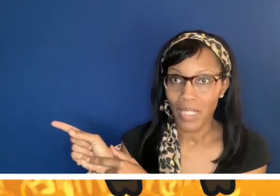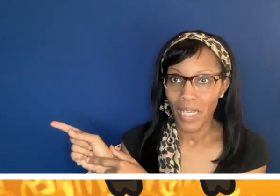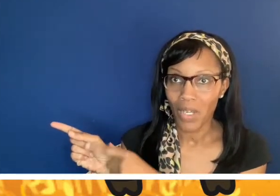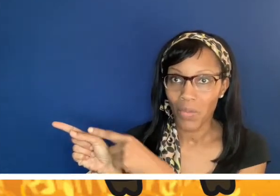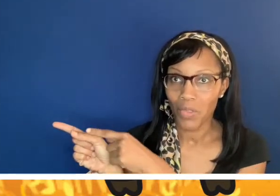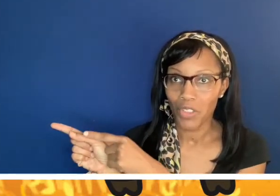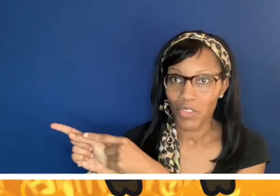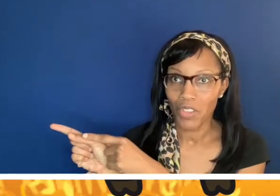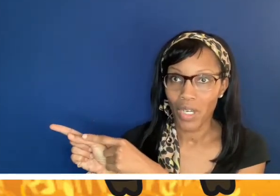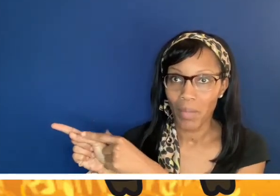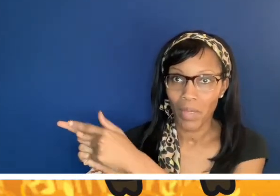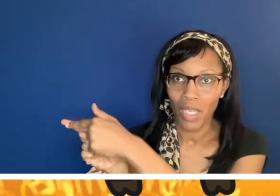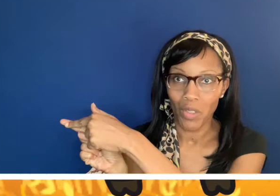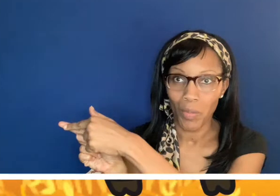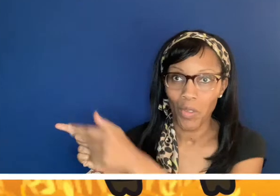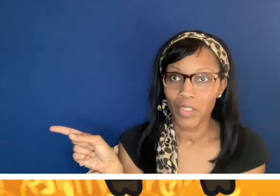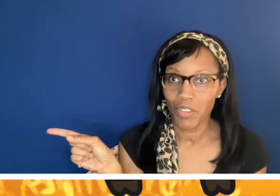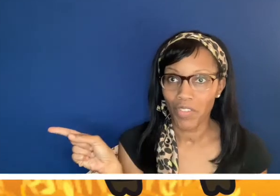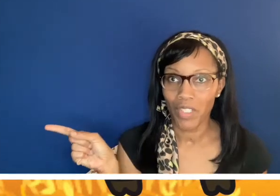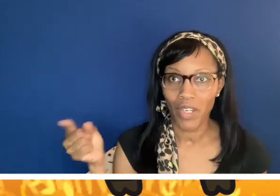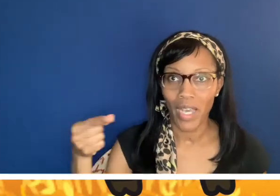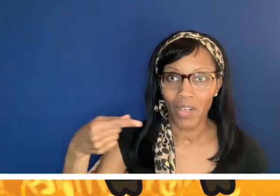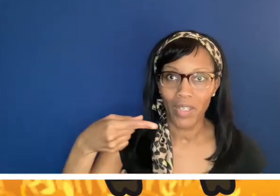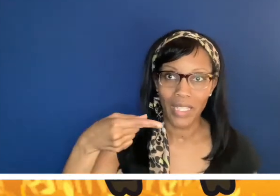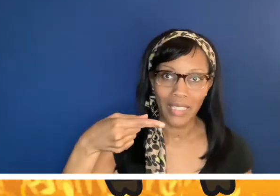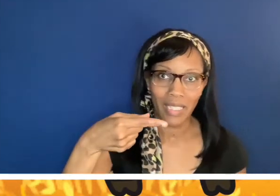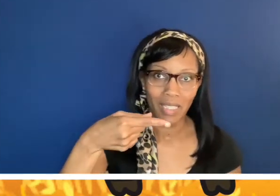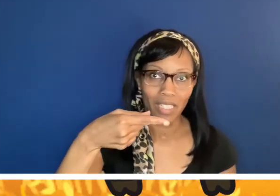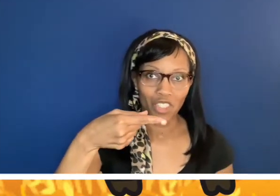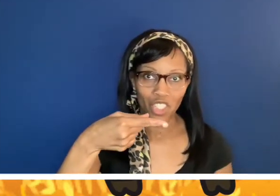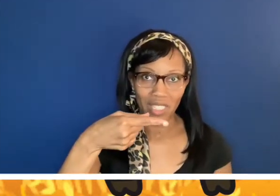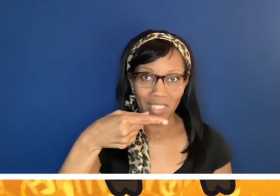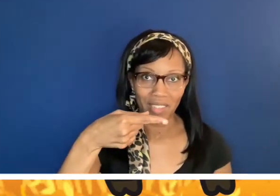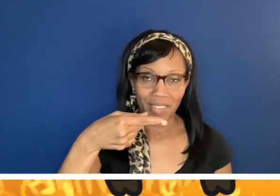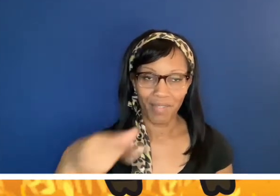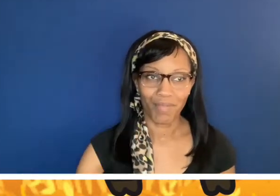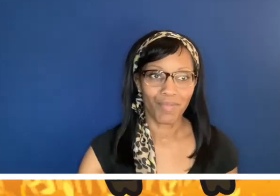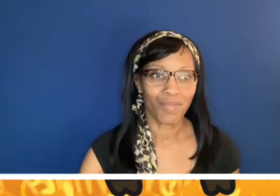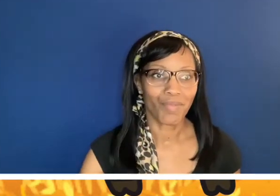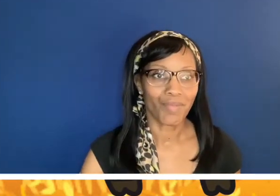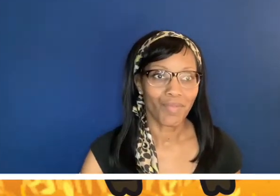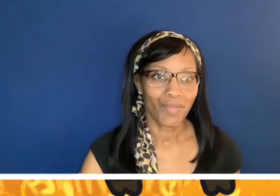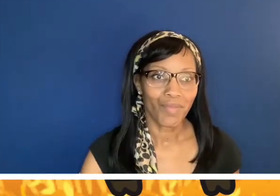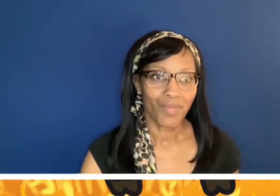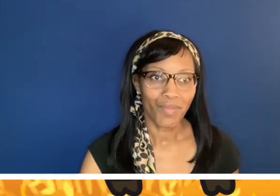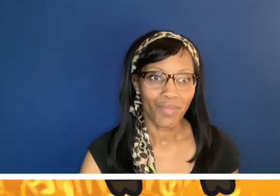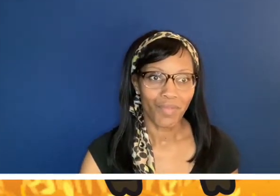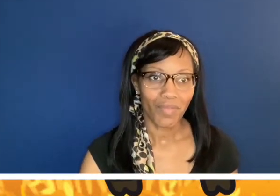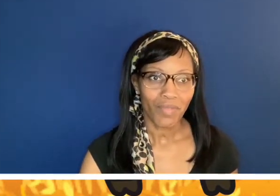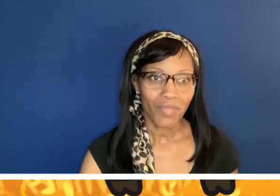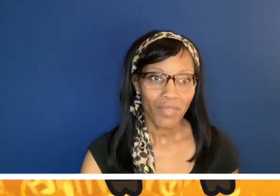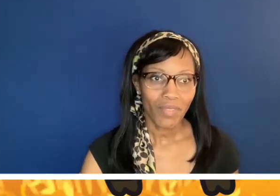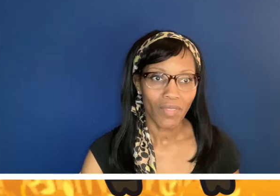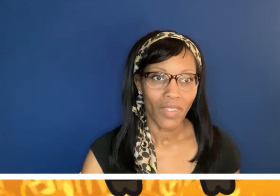bent down with your thumb and your pointer finger out, extended. G.